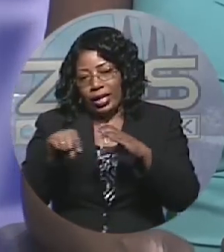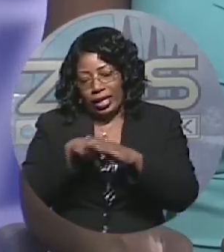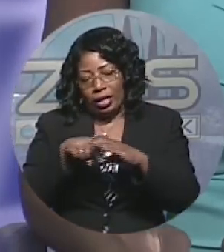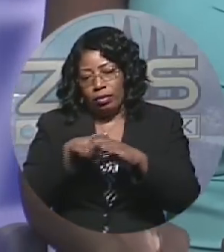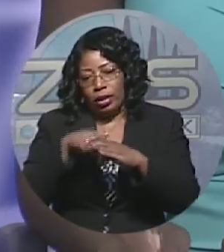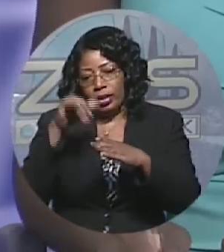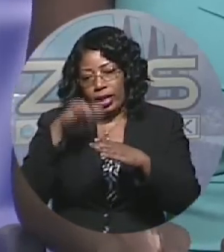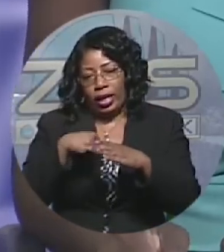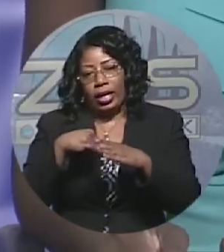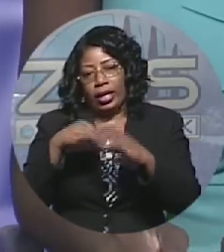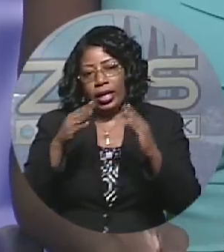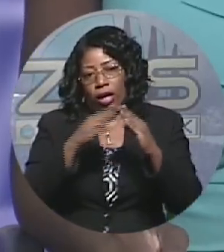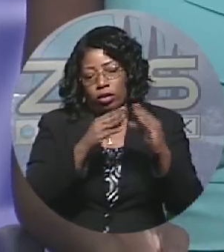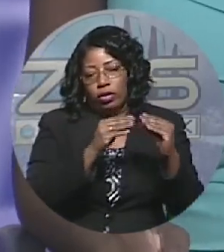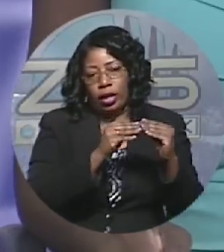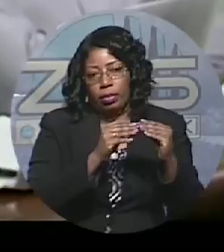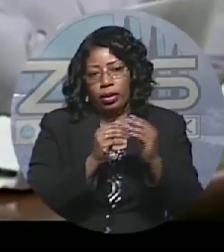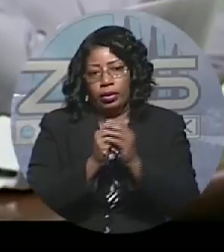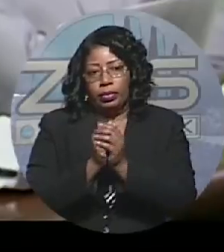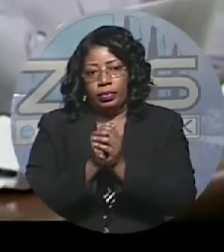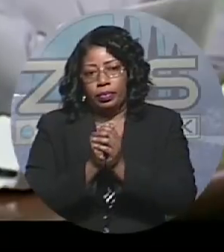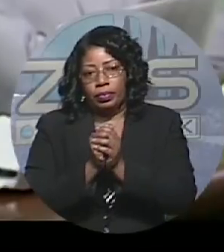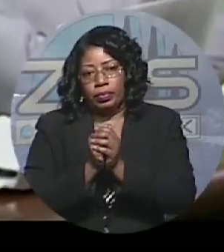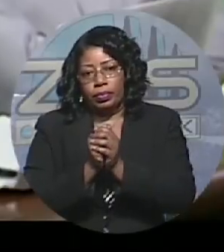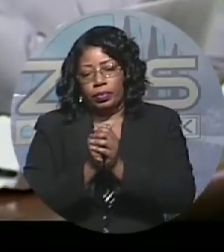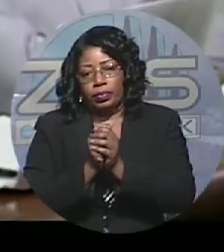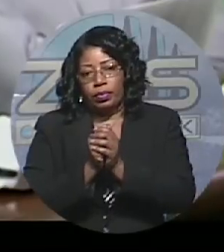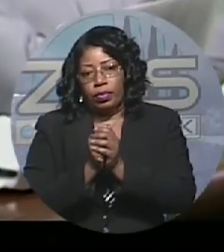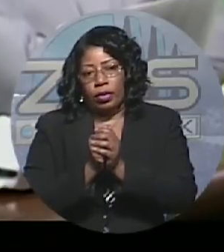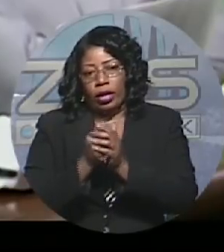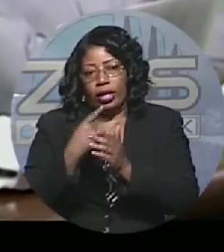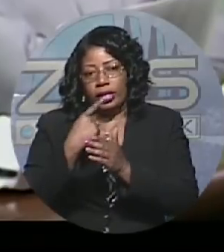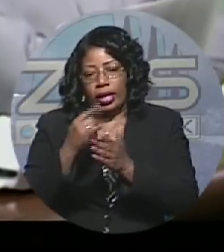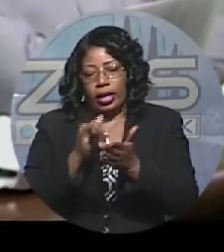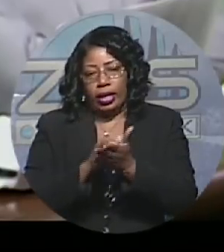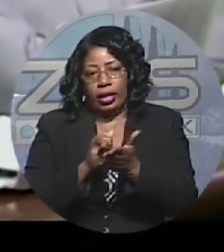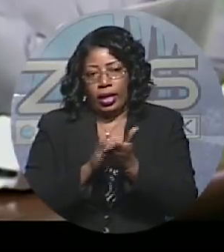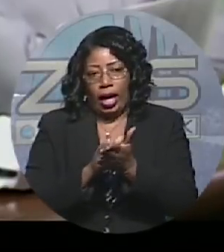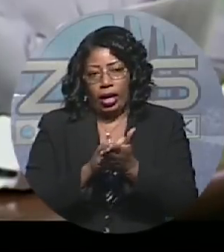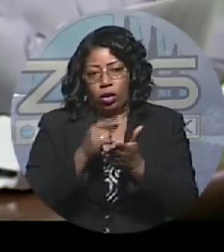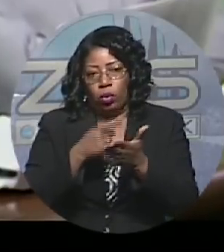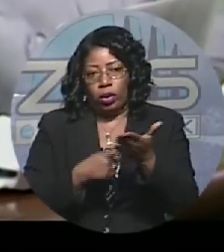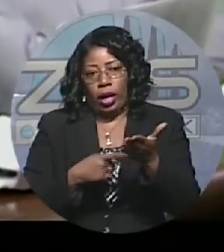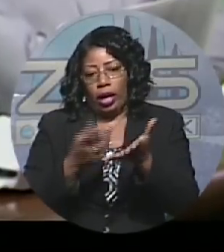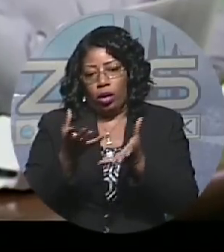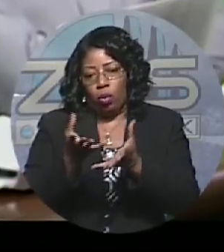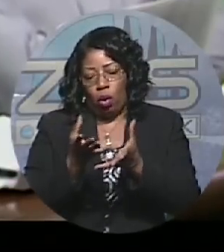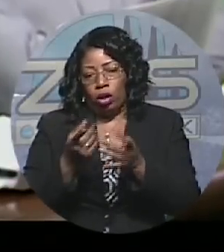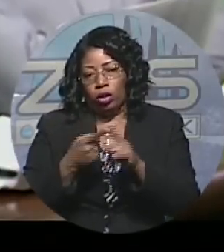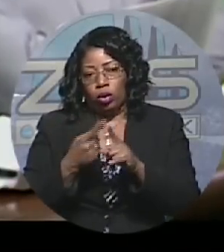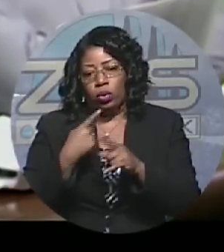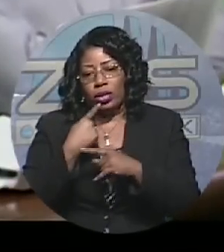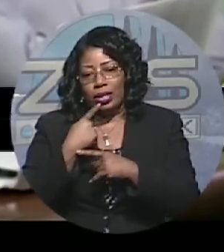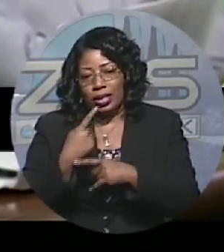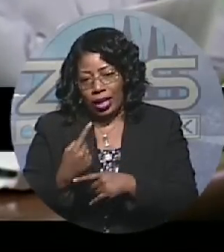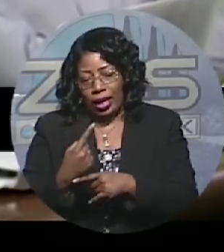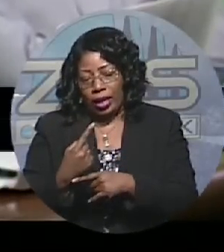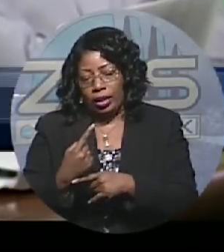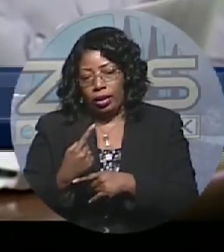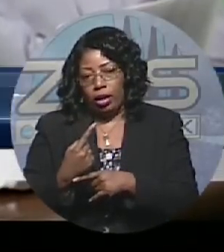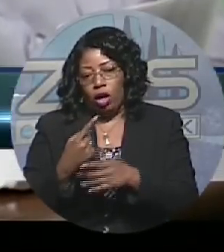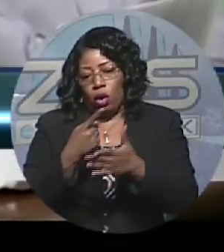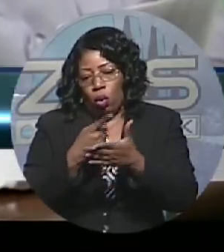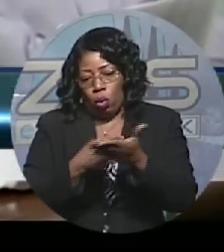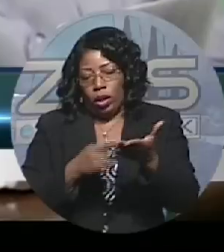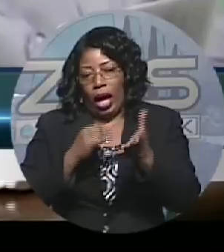Noel Ferguson has more. I am free to say in this place whatever I want, subject only